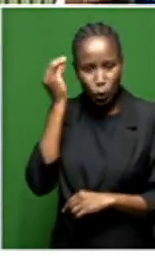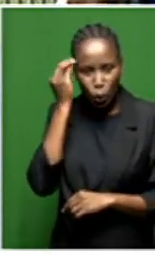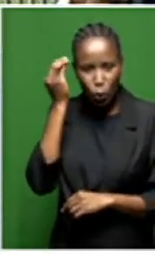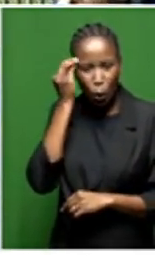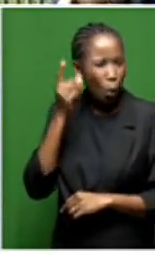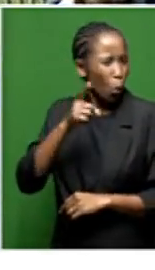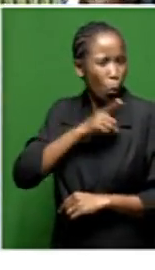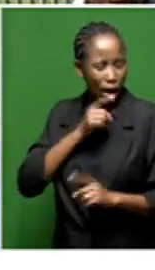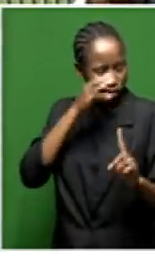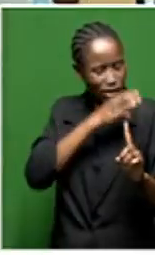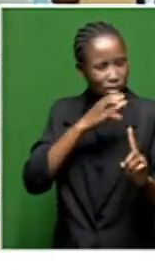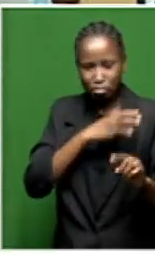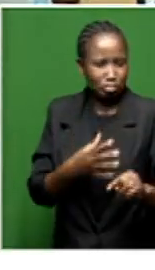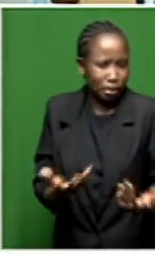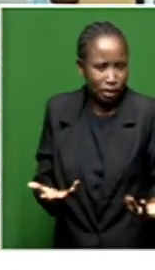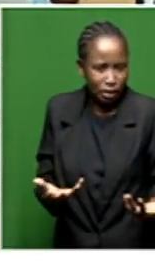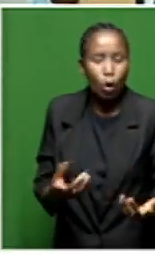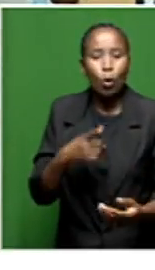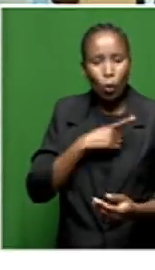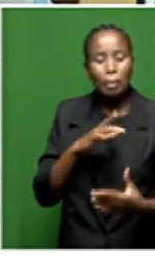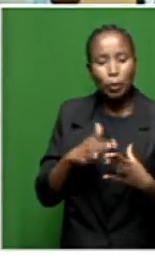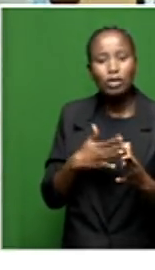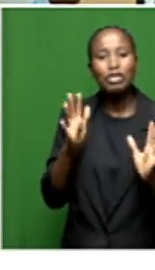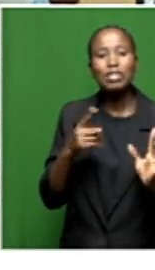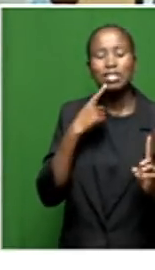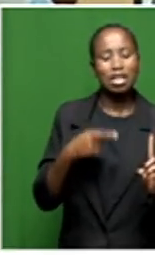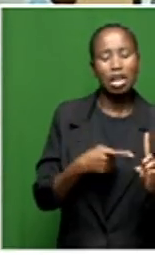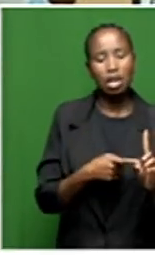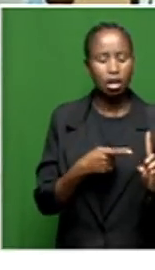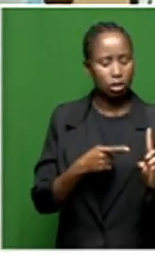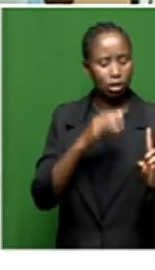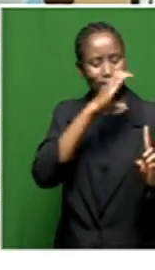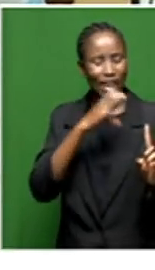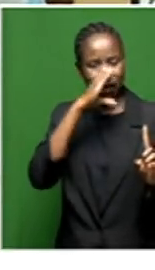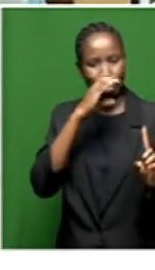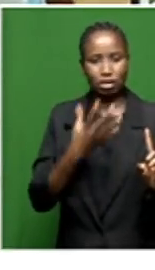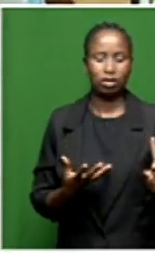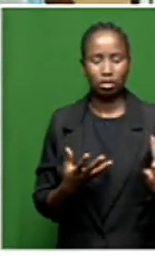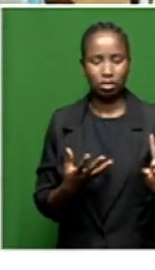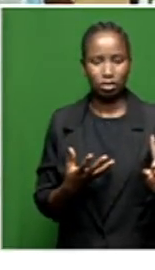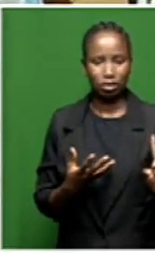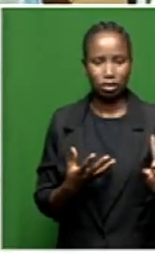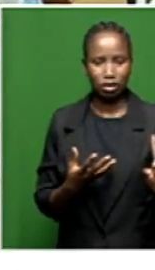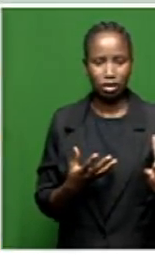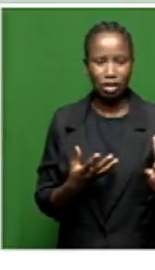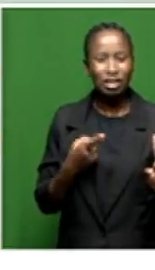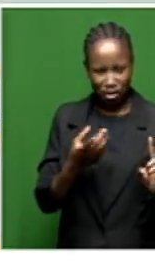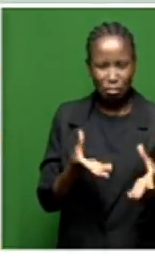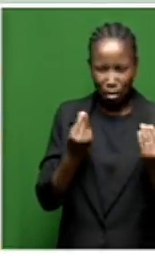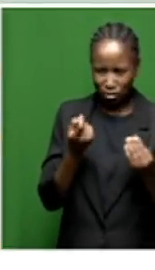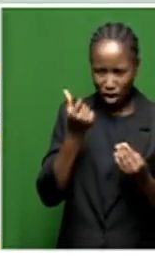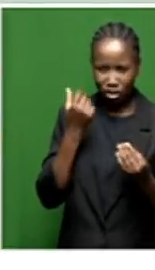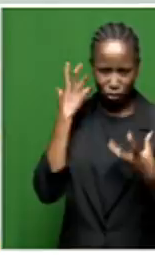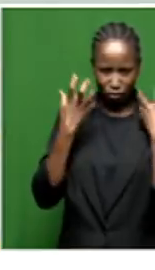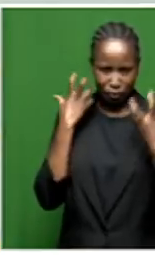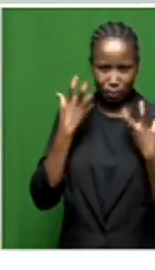suspicions against him, because he says he's being referred to as a suspect. And this, of course, is where it gets slightly confusing, because it